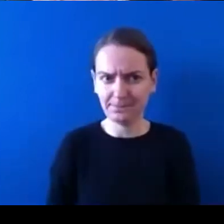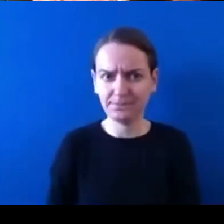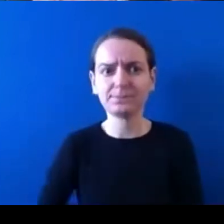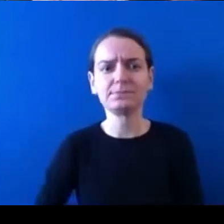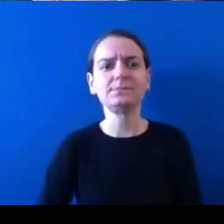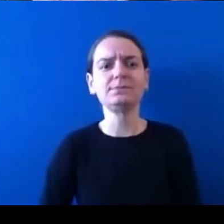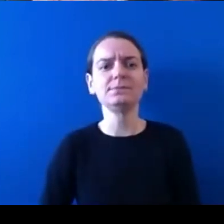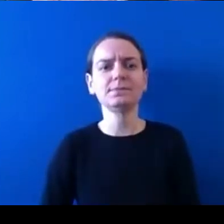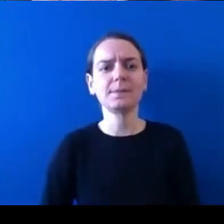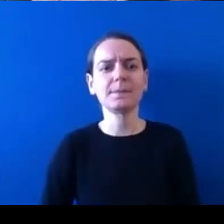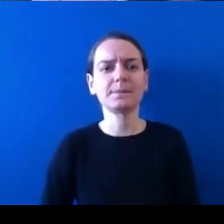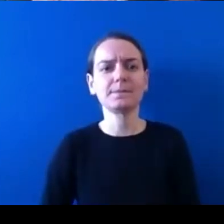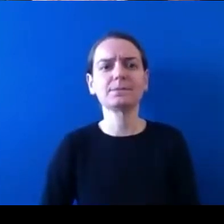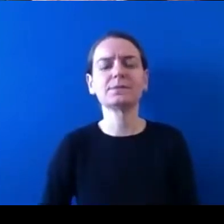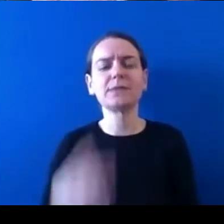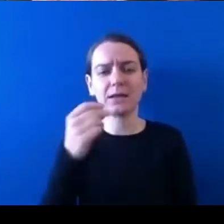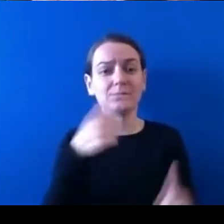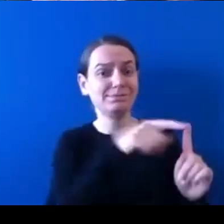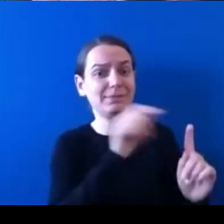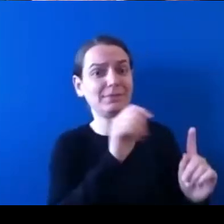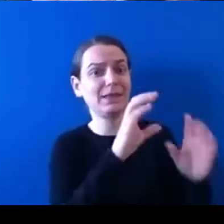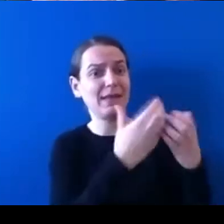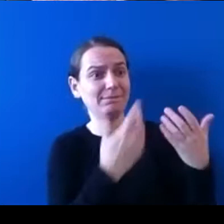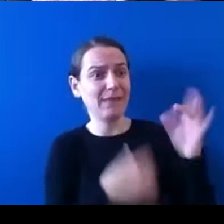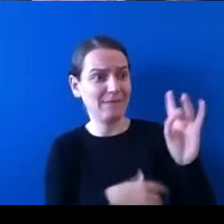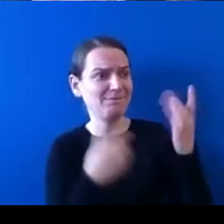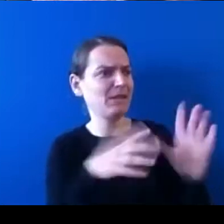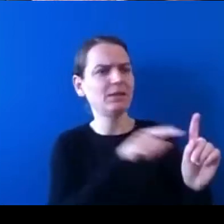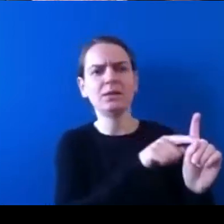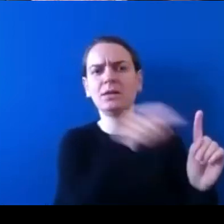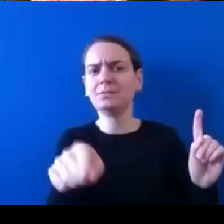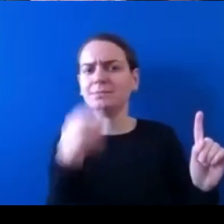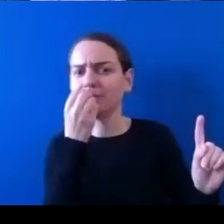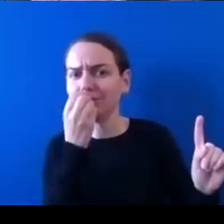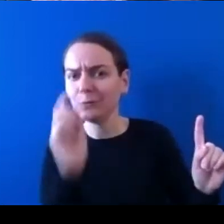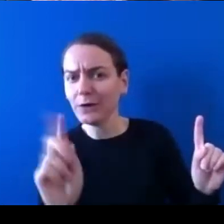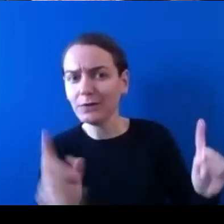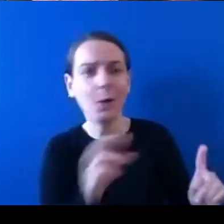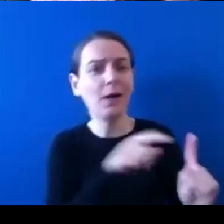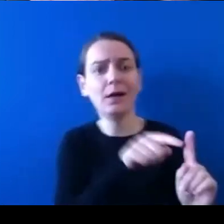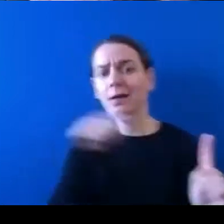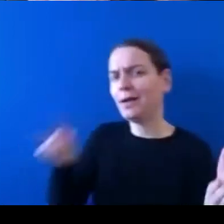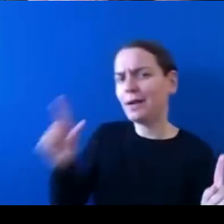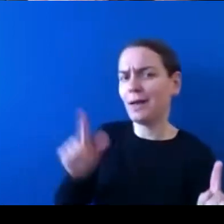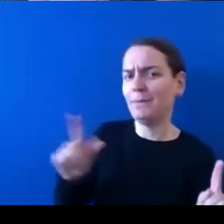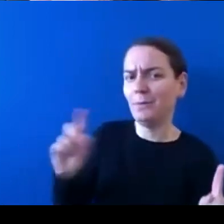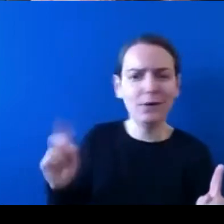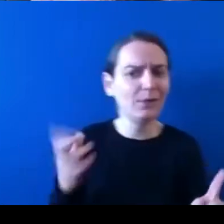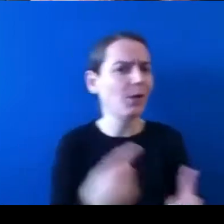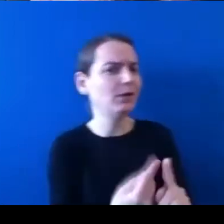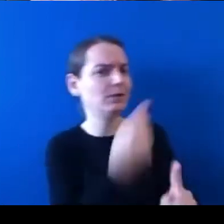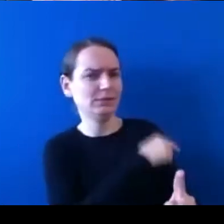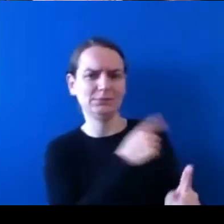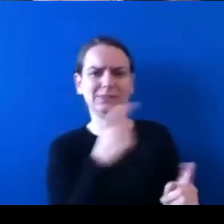dorm accommodation. Maybe you say, well, I don't need a wheelchair accessible dorm. That's not really what they're asking. What